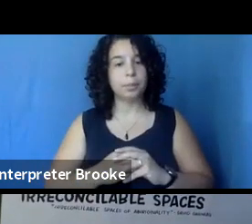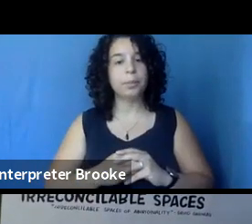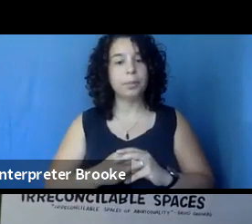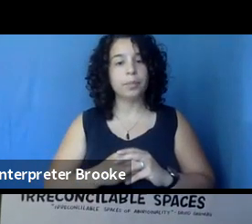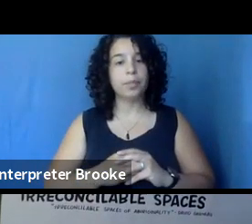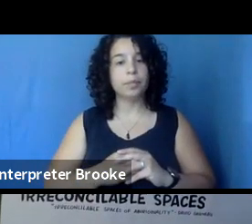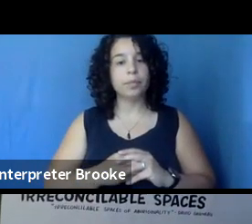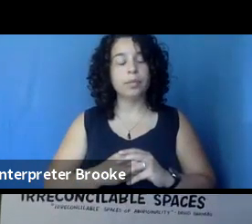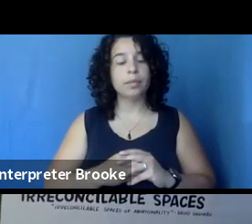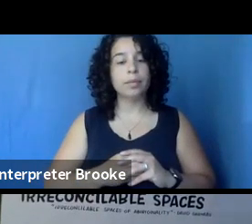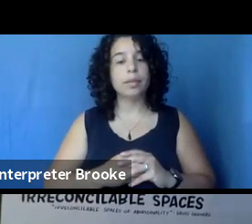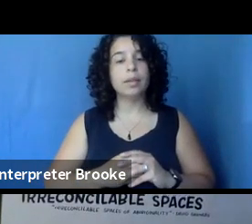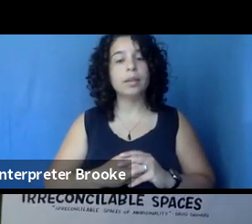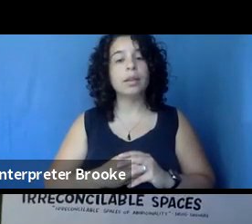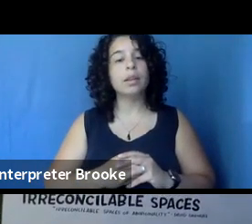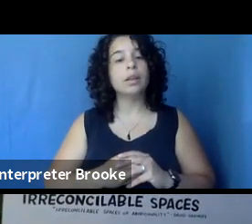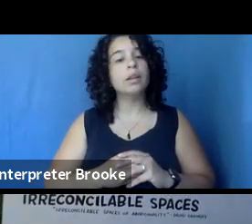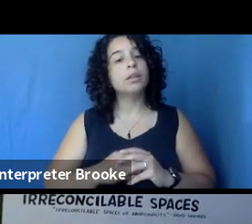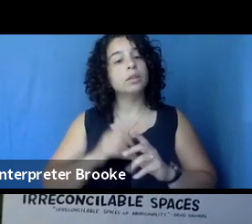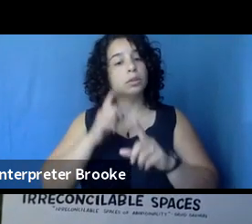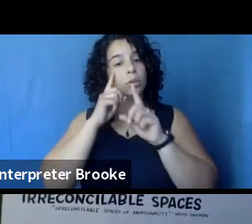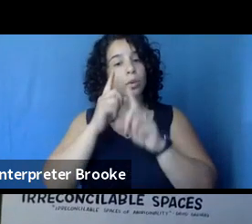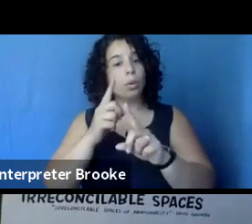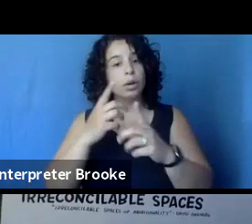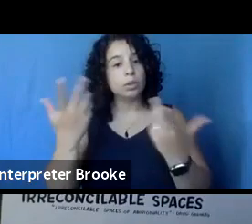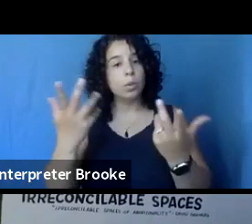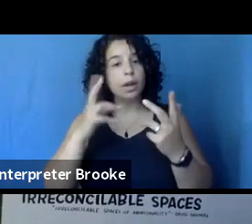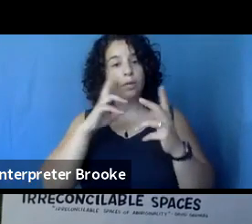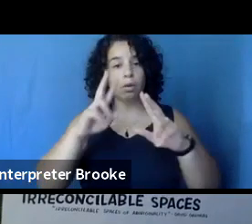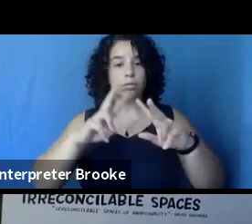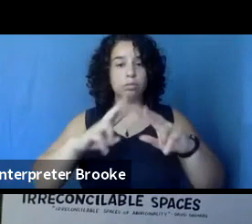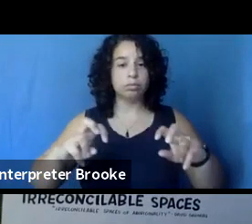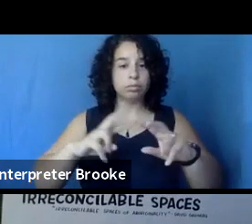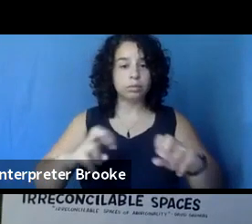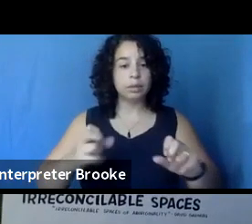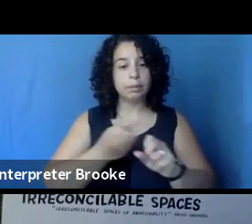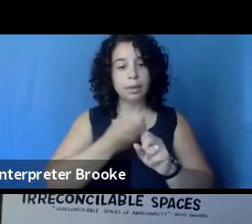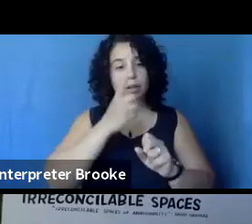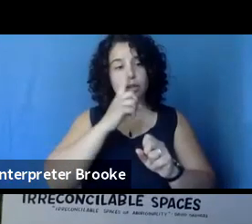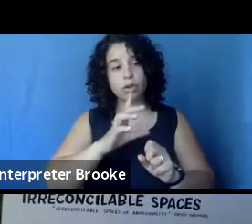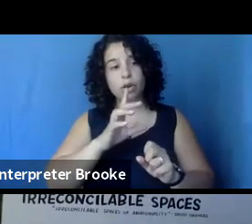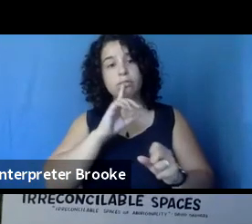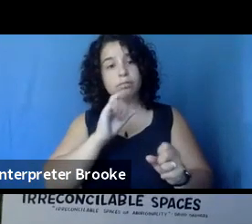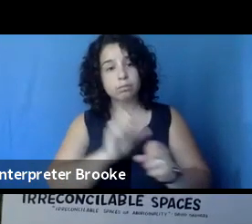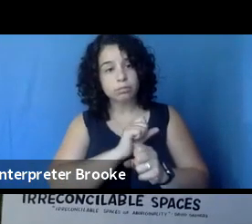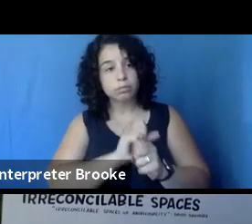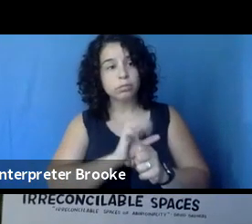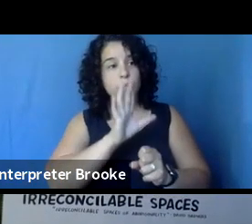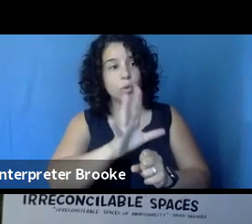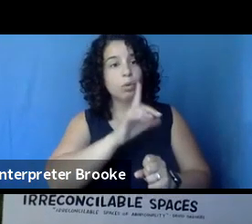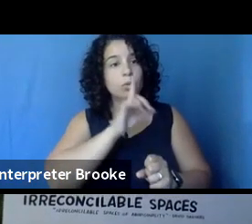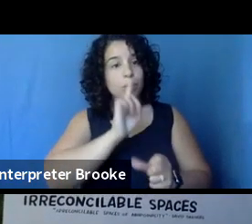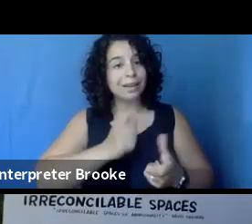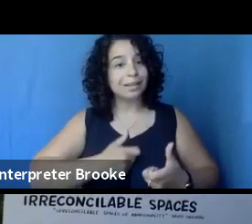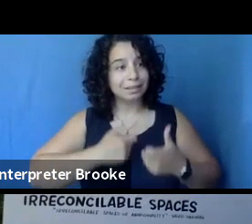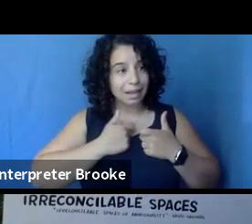to have authentic voices centered. And that can look